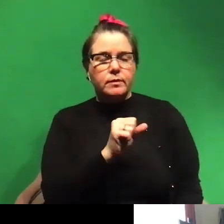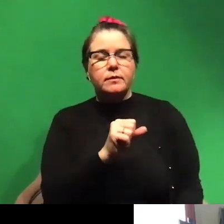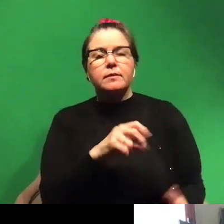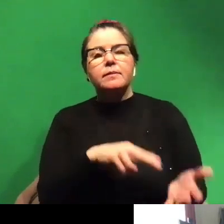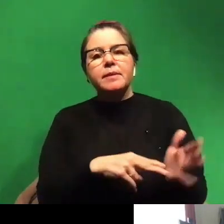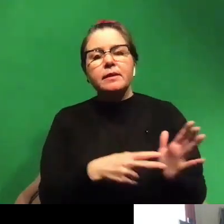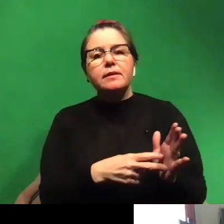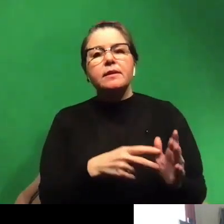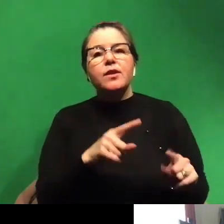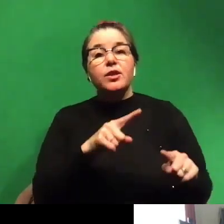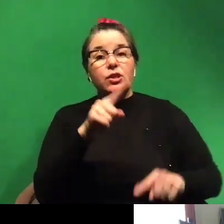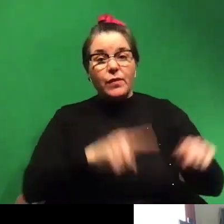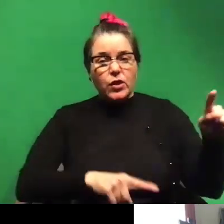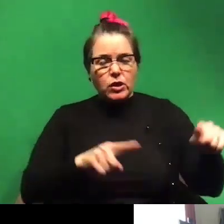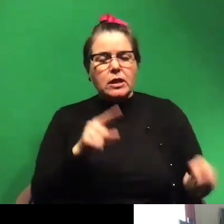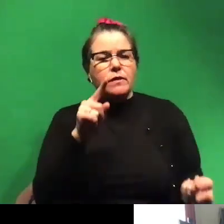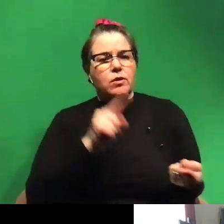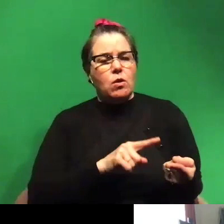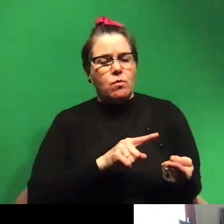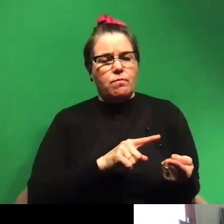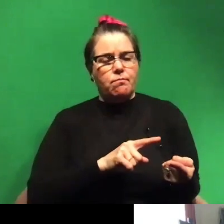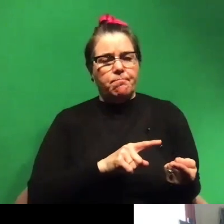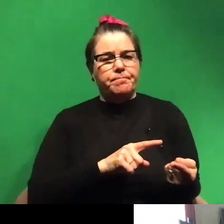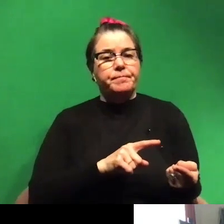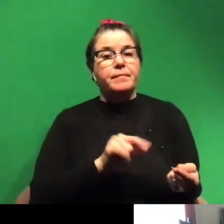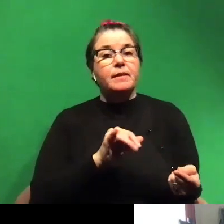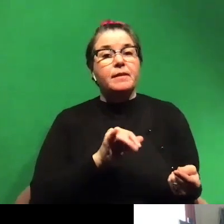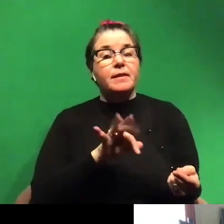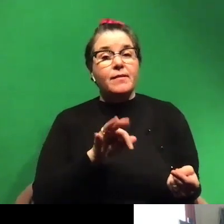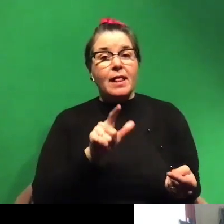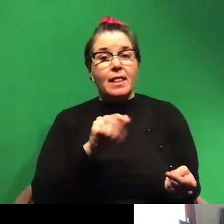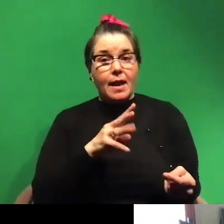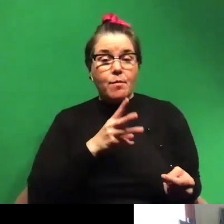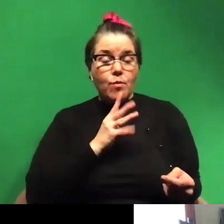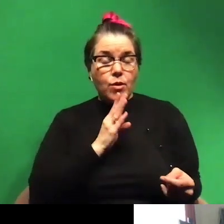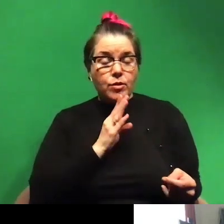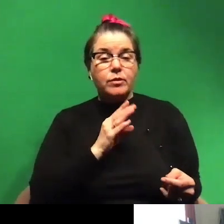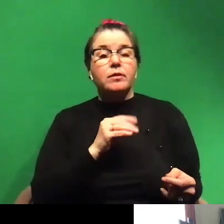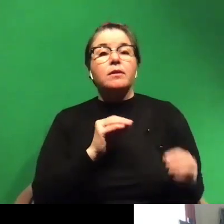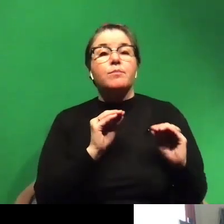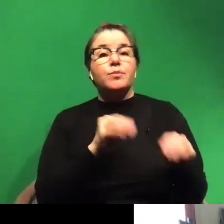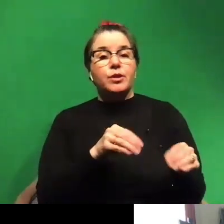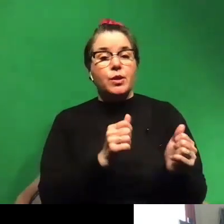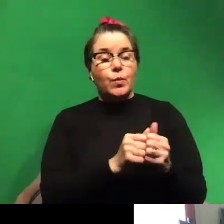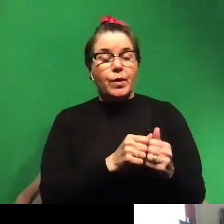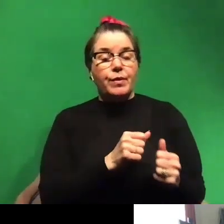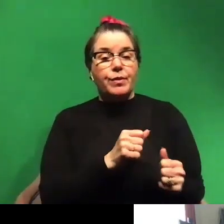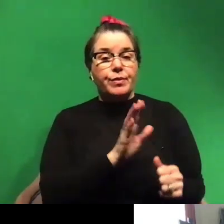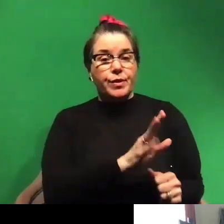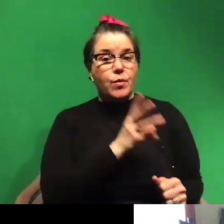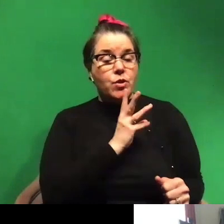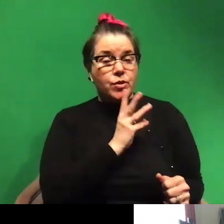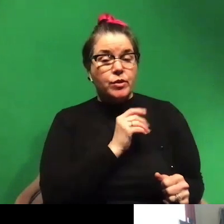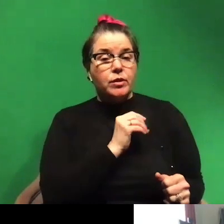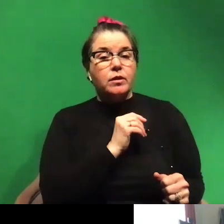their diversity is low. If you take some lab water though and put it in with the water that the fish are growing in,